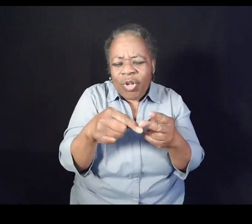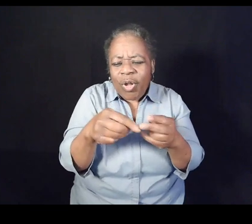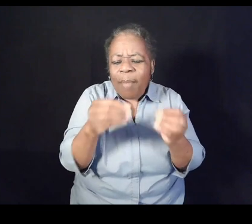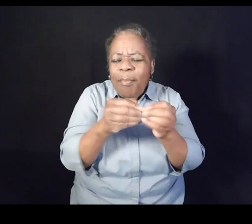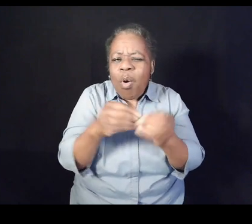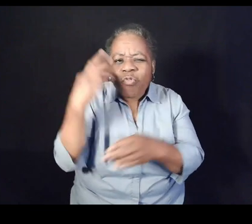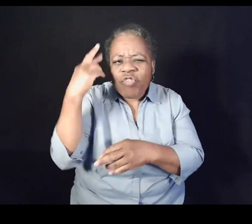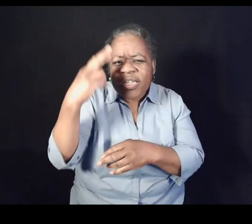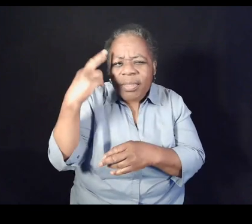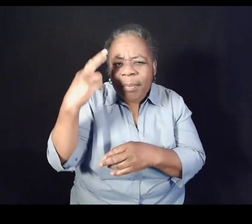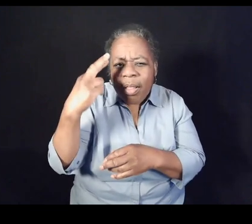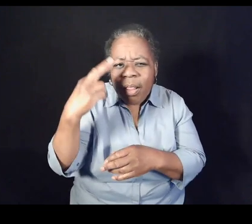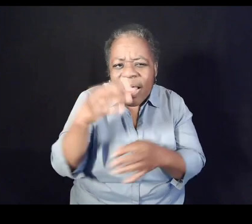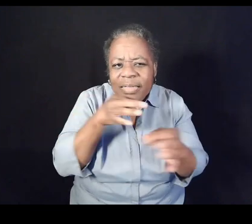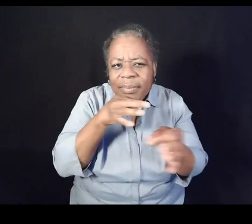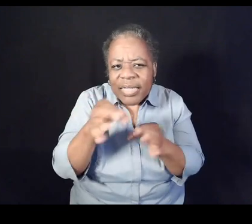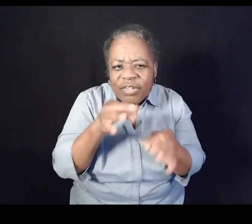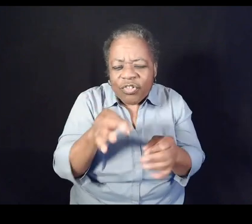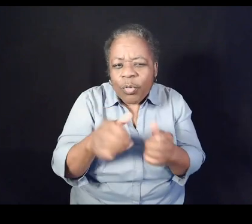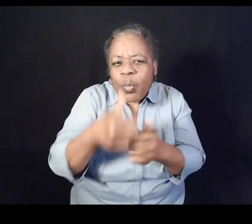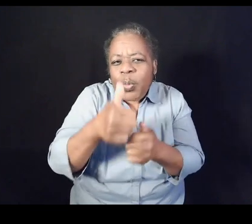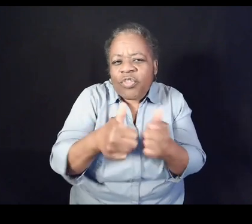explanation?